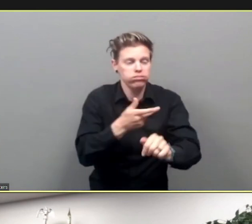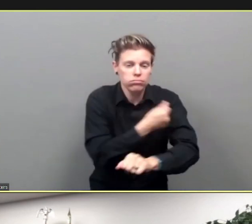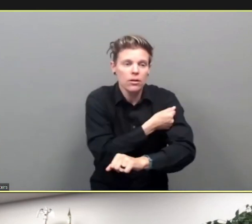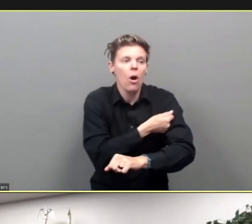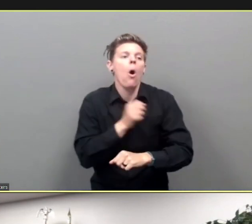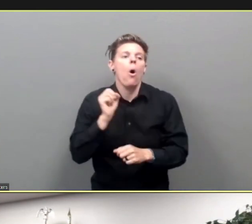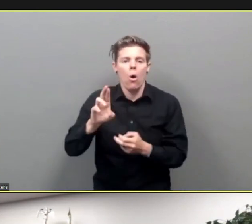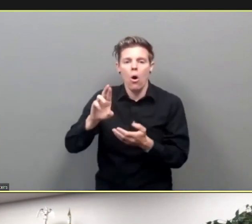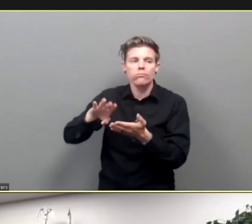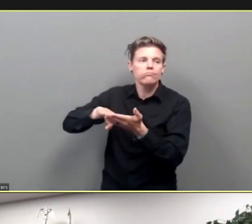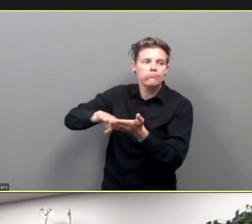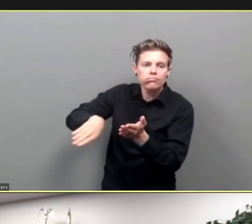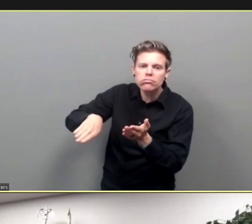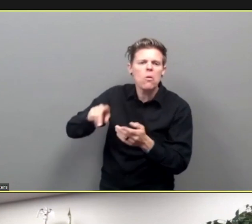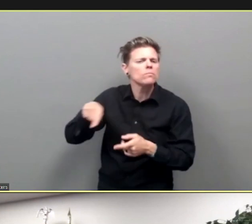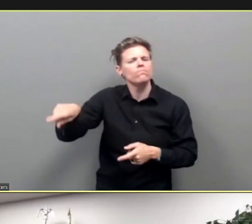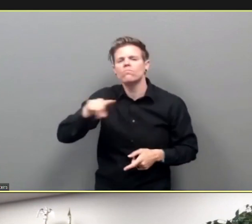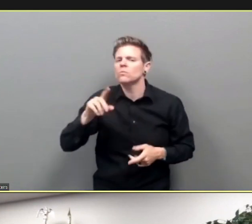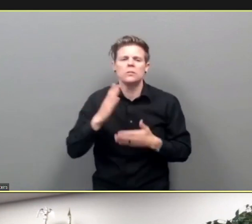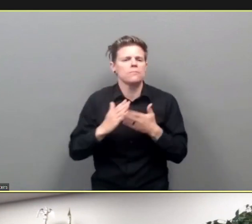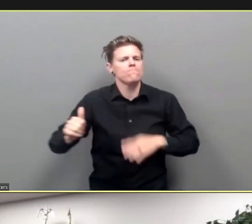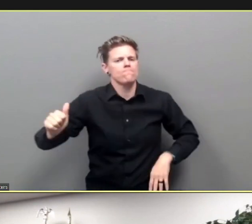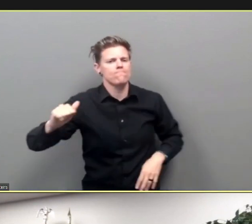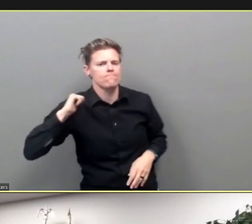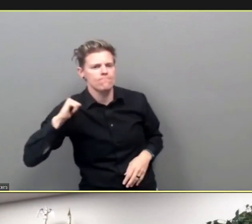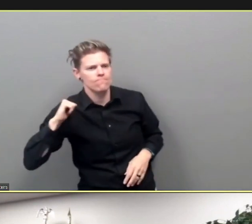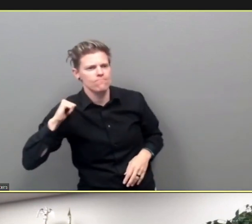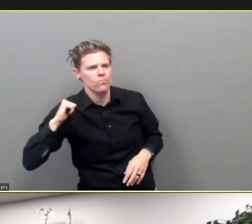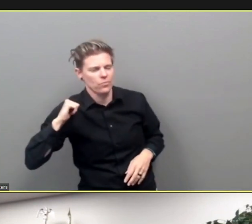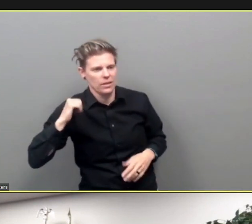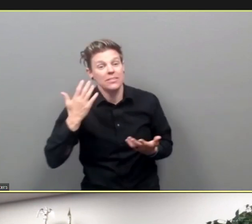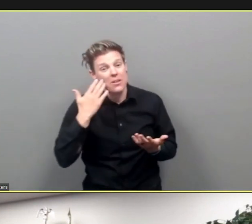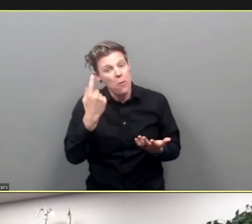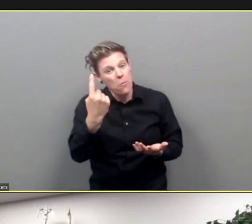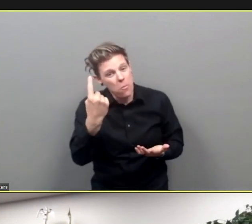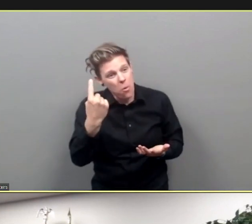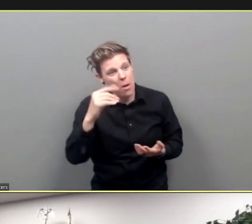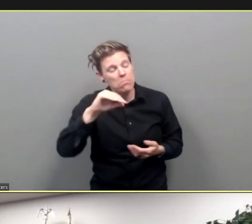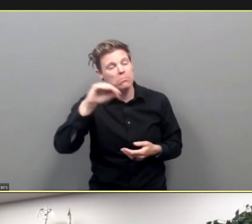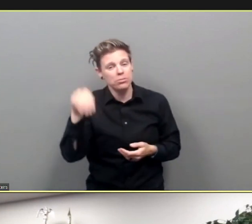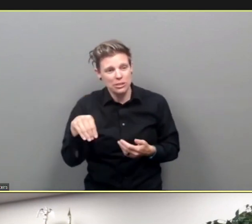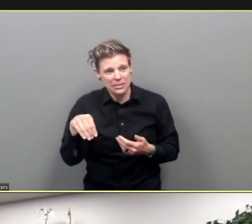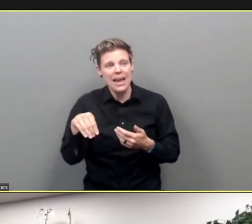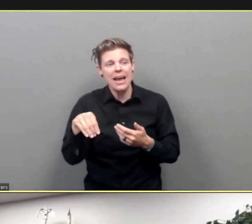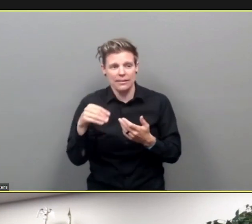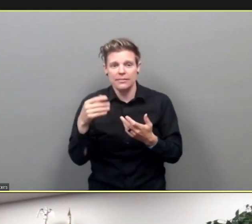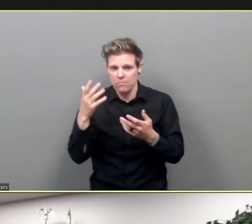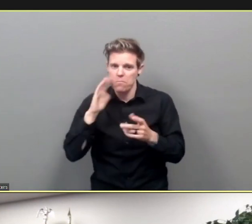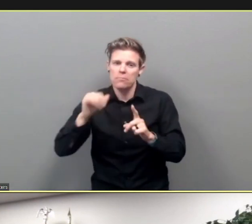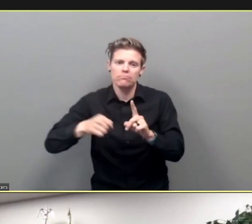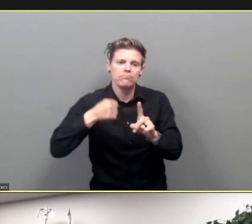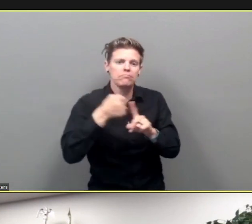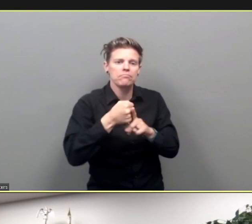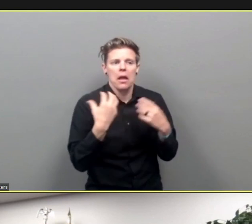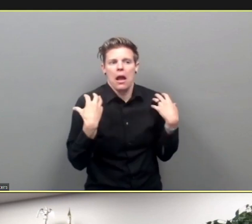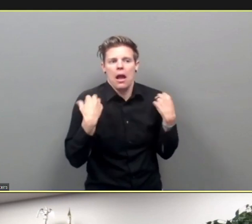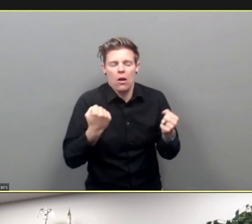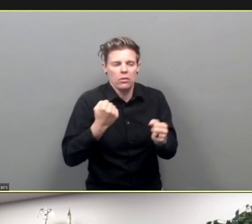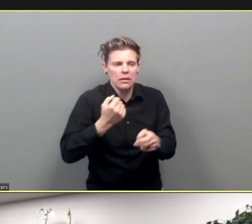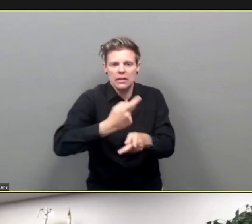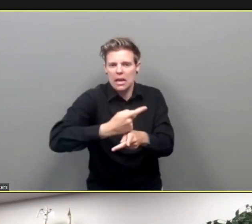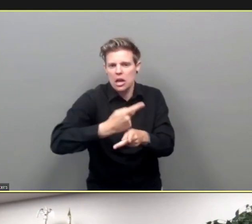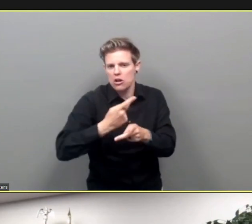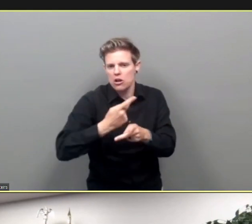know, without being facetious, a 1% impact on healthcare workers in